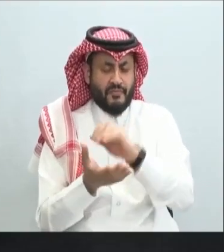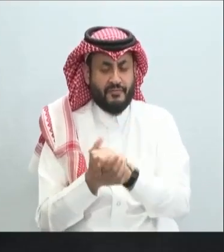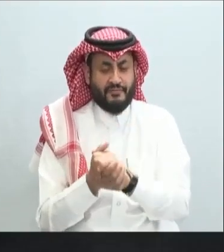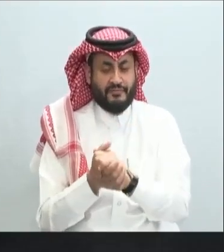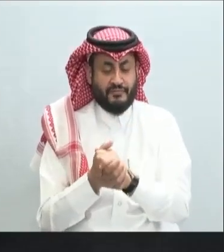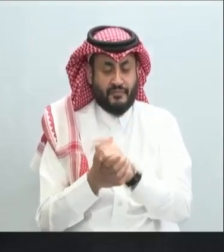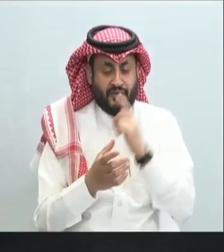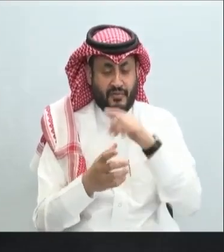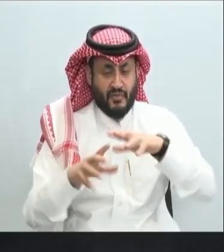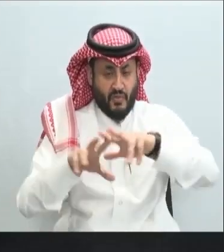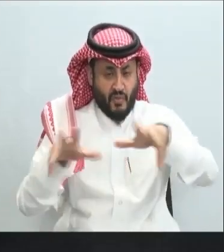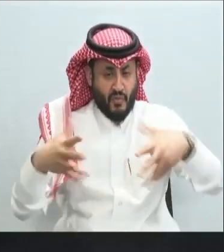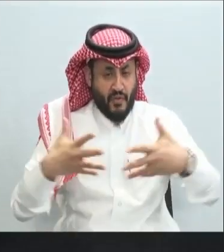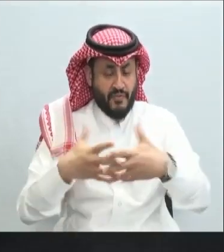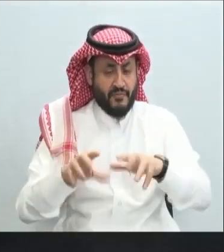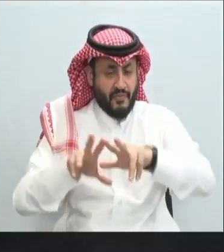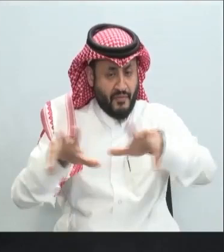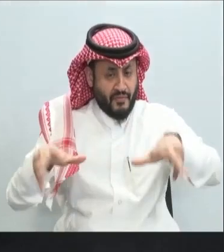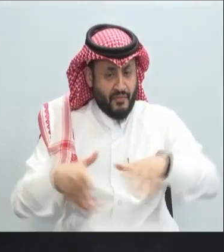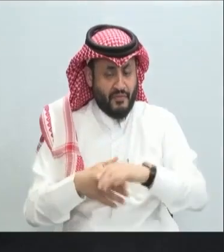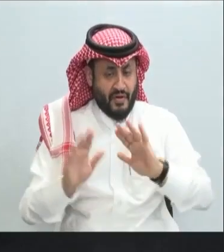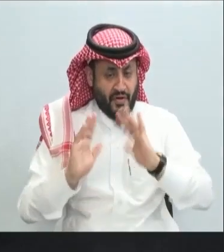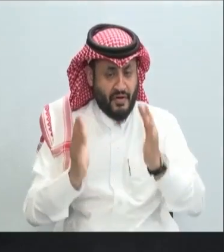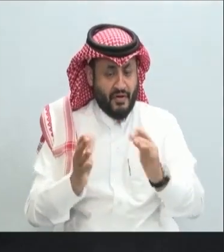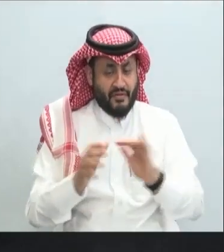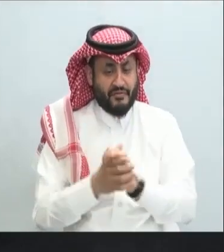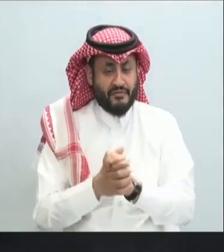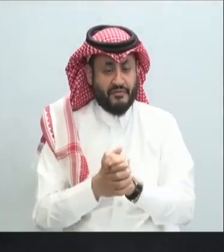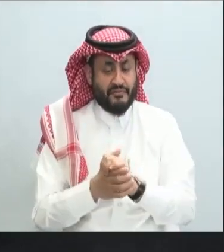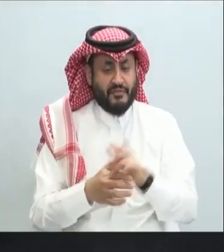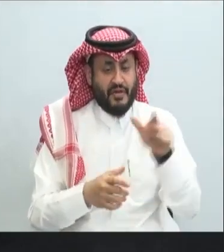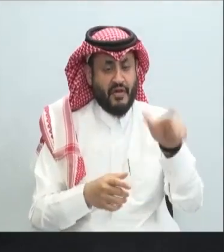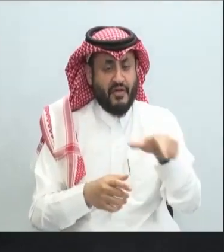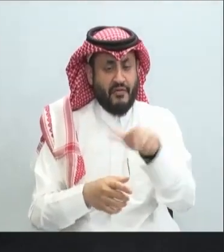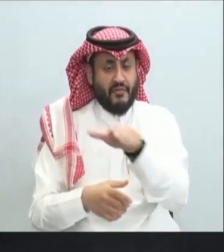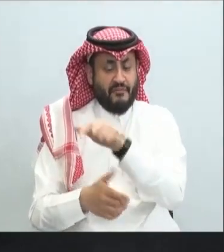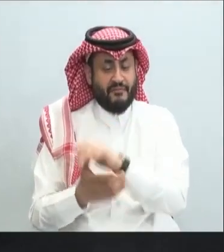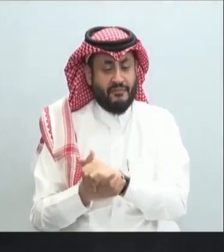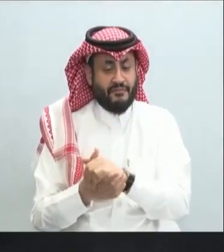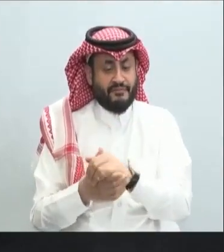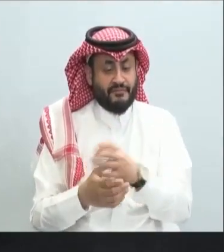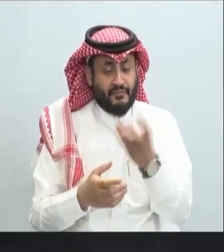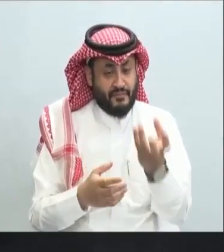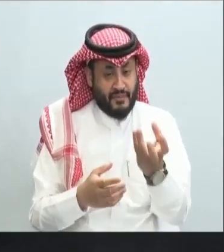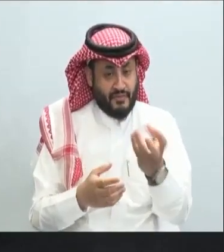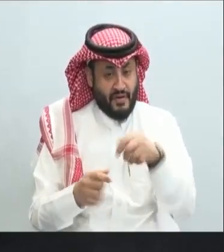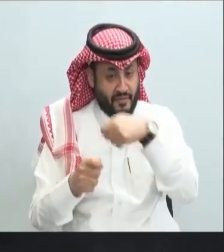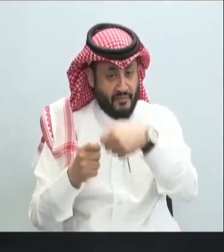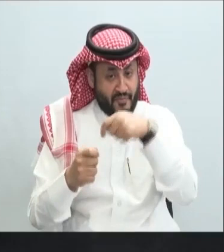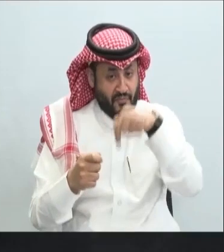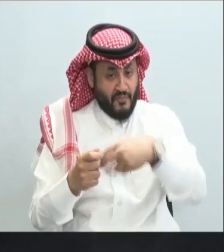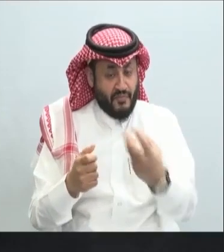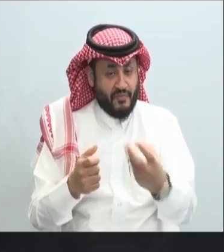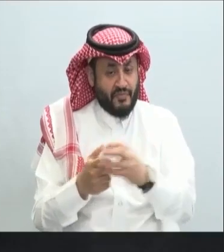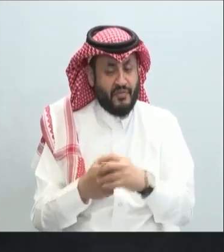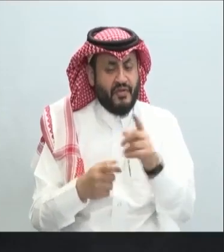you gather around and make a circle, and each one of them who has the potato